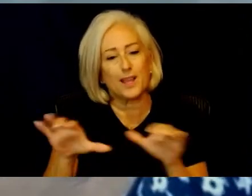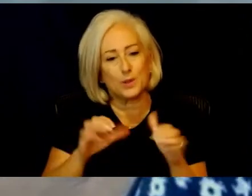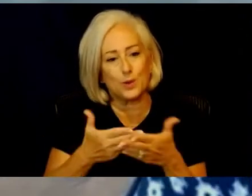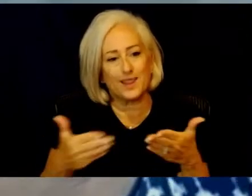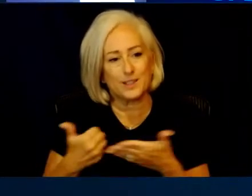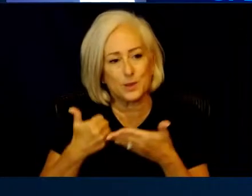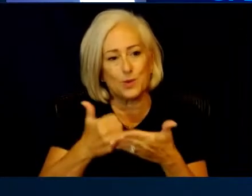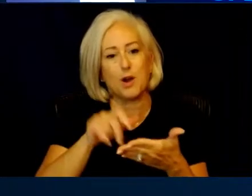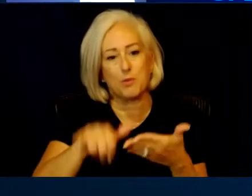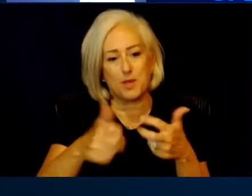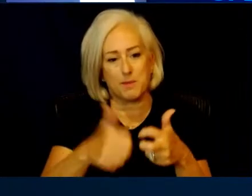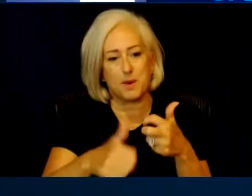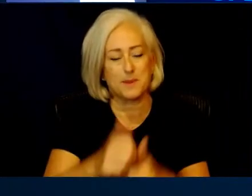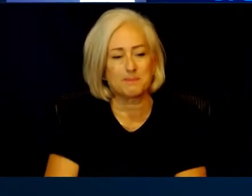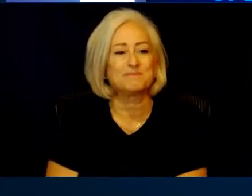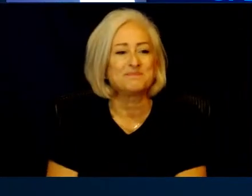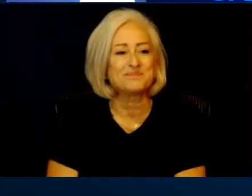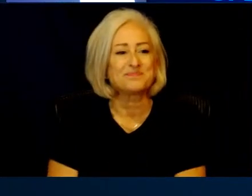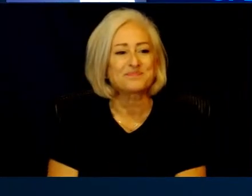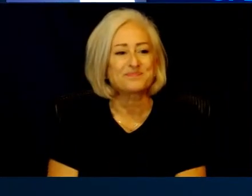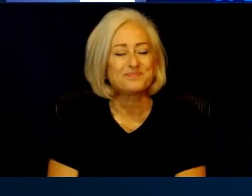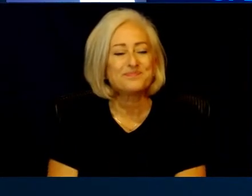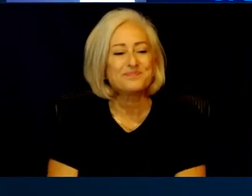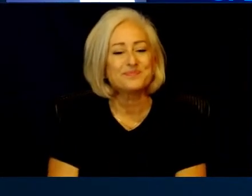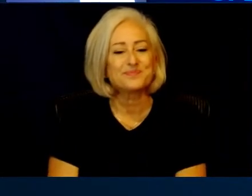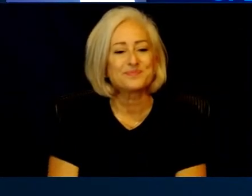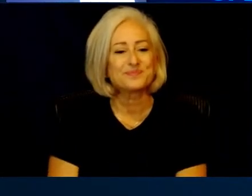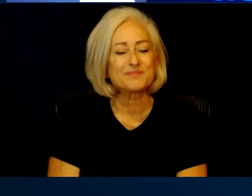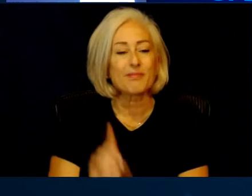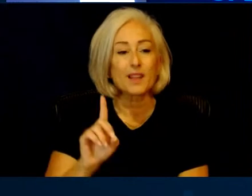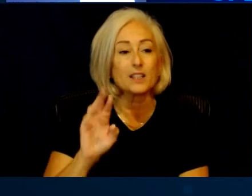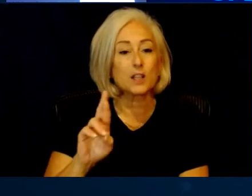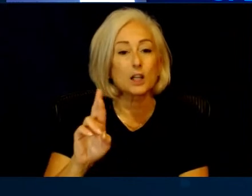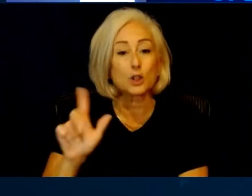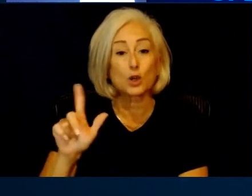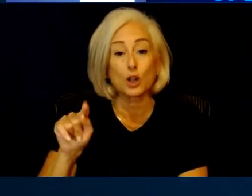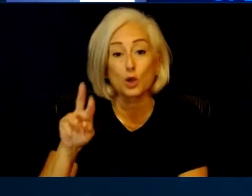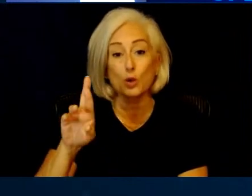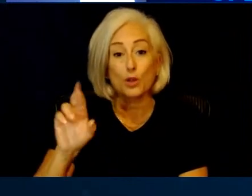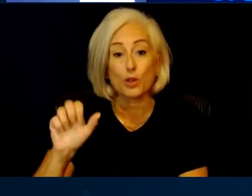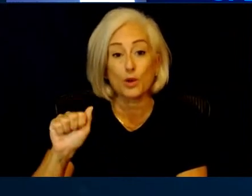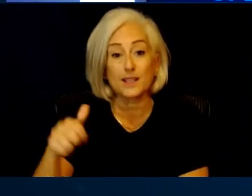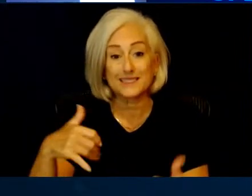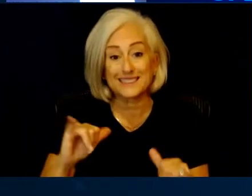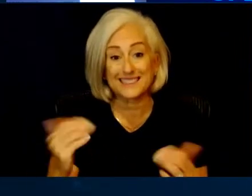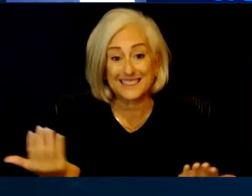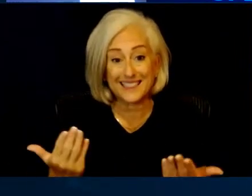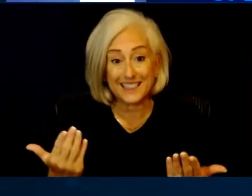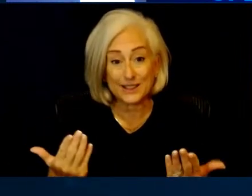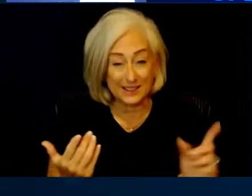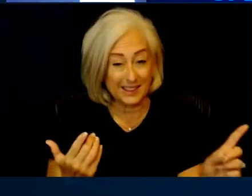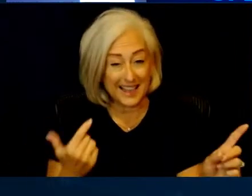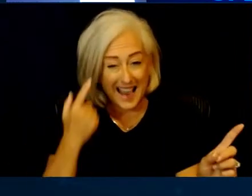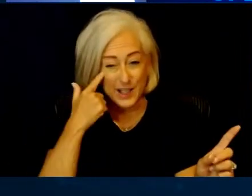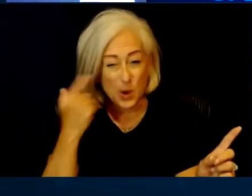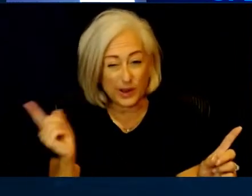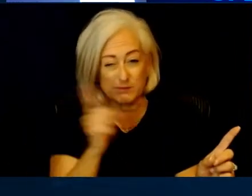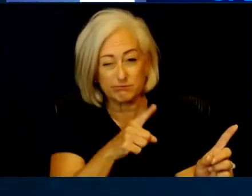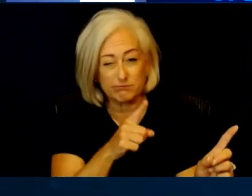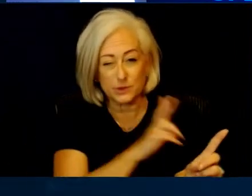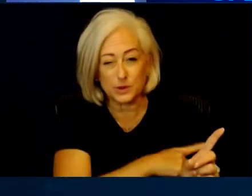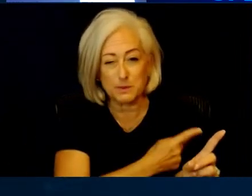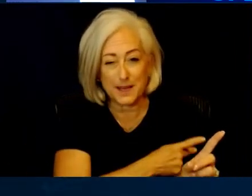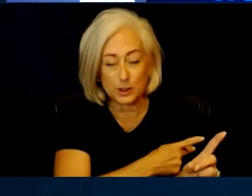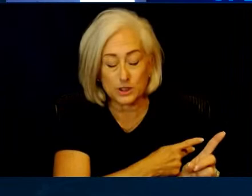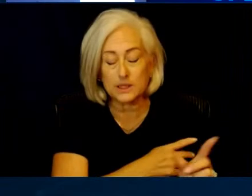problem. I want to see, is Dr. Luthra still with us? I know he had to treat patients. Okay, because we had another question from Ruth, but Ruth will